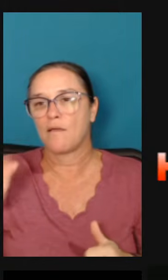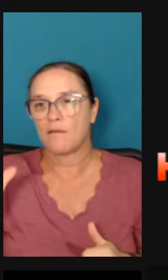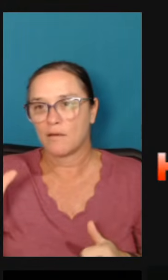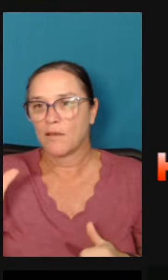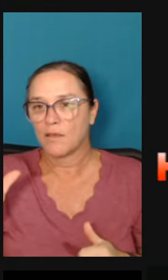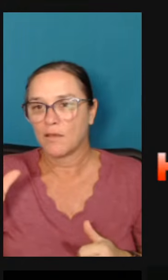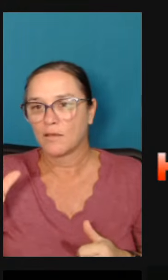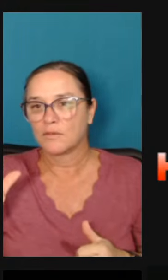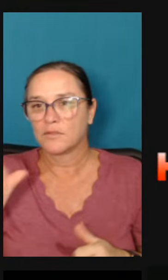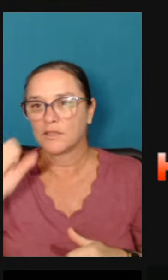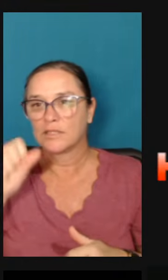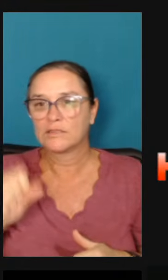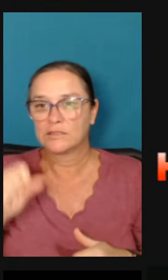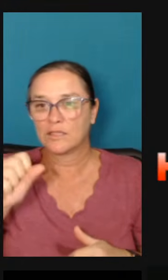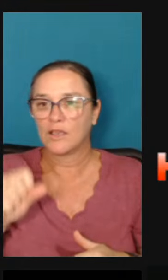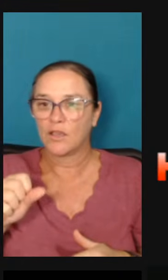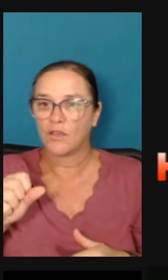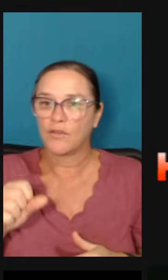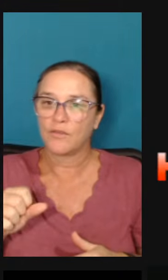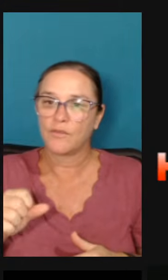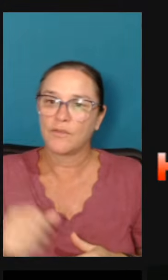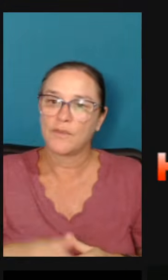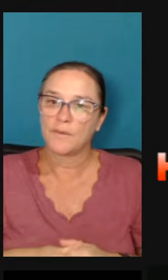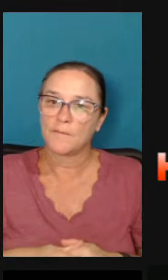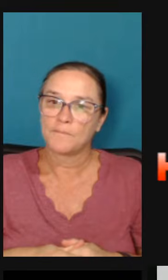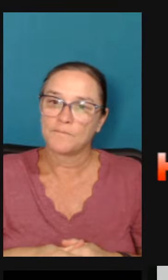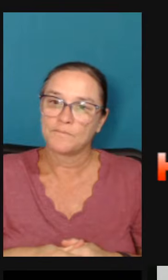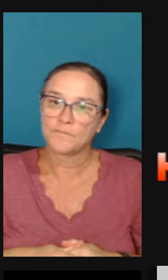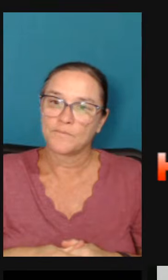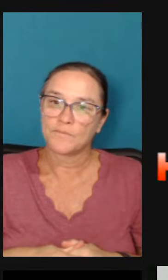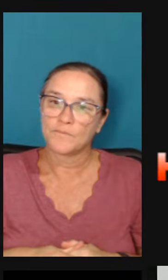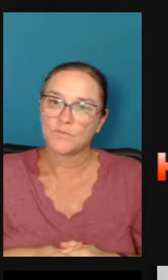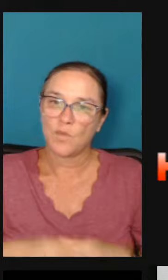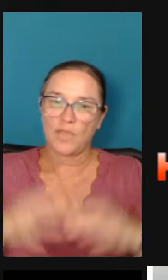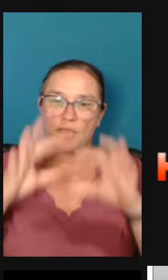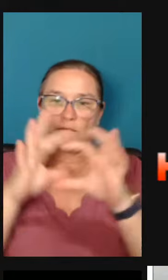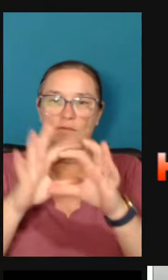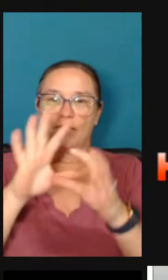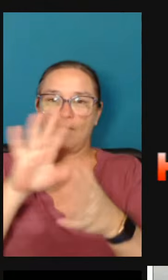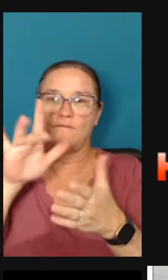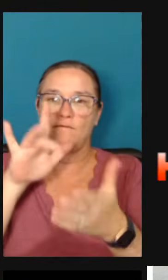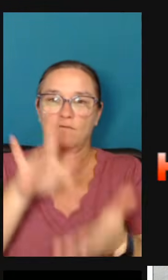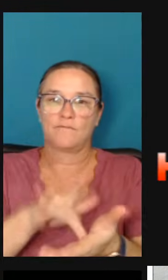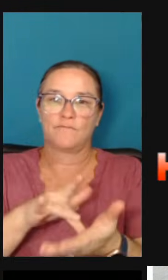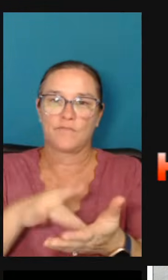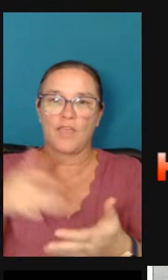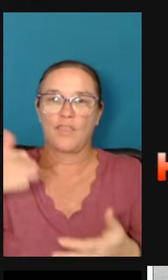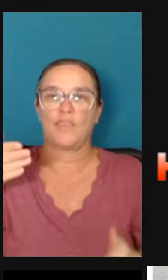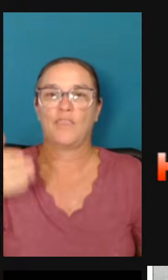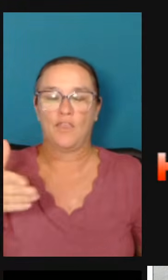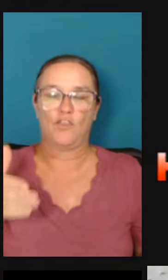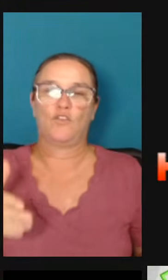south. That whole corner of the island with the bullseye being right in there.